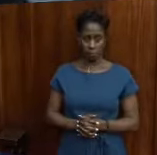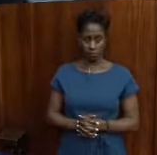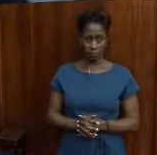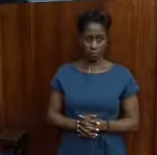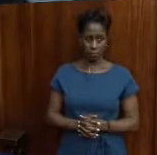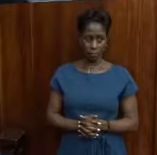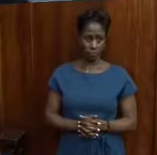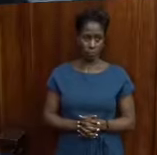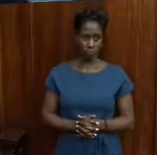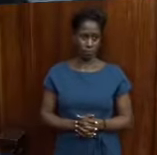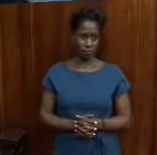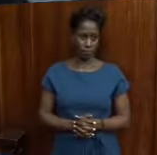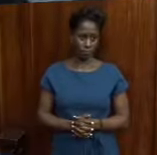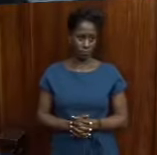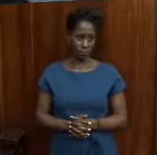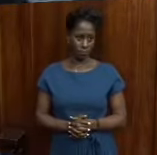project.